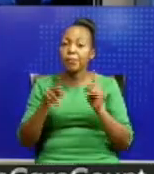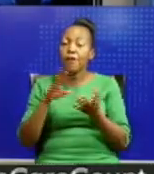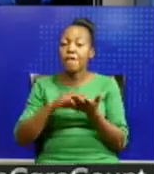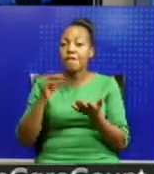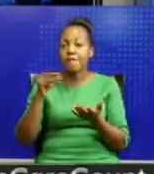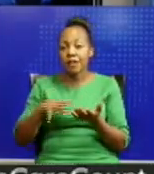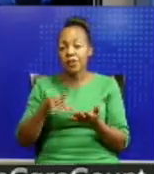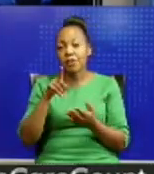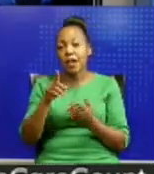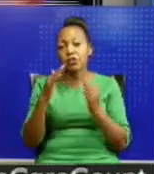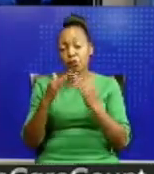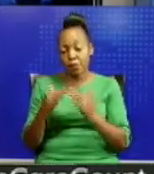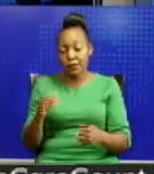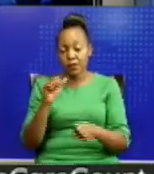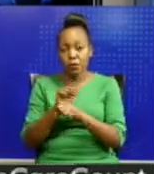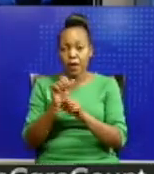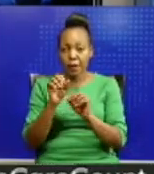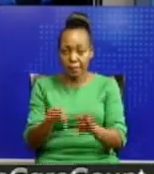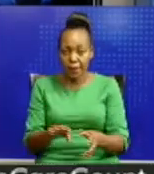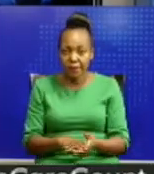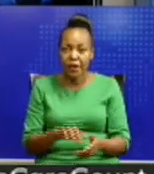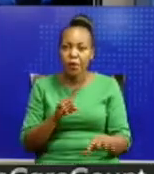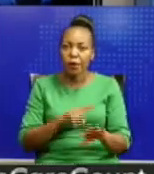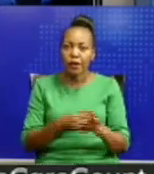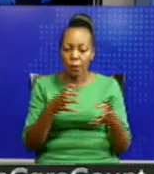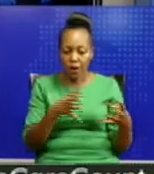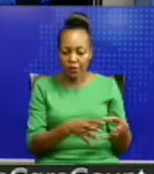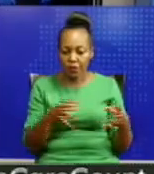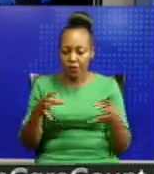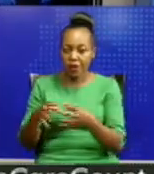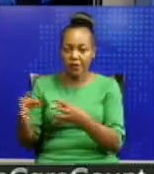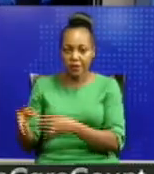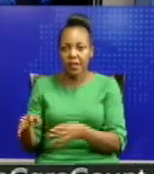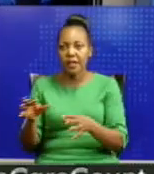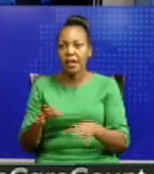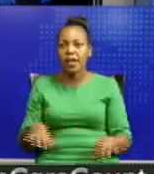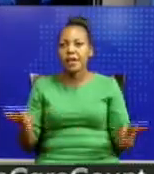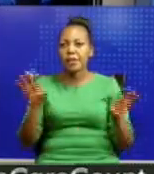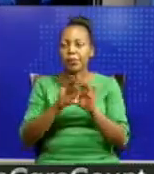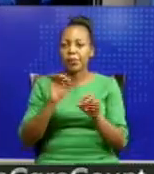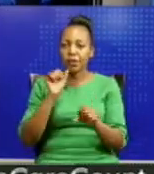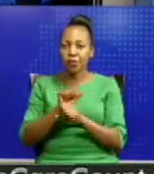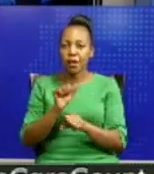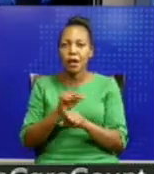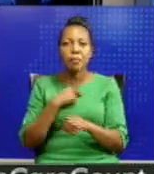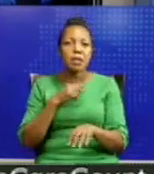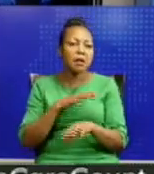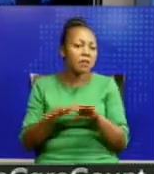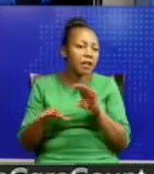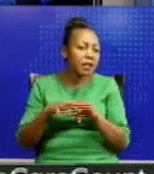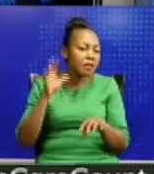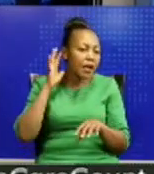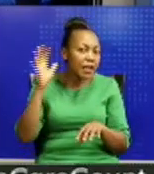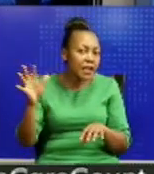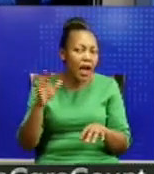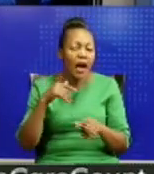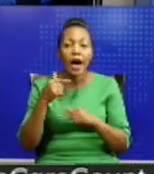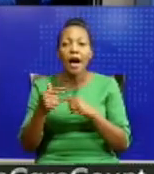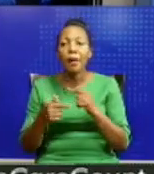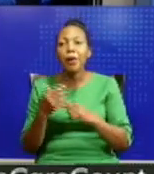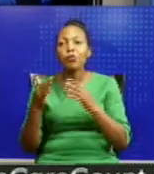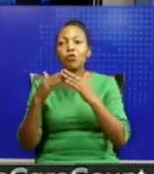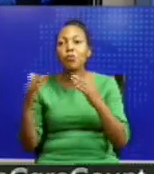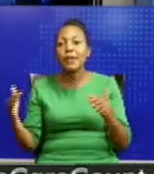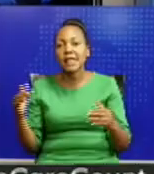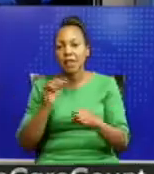Because when they were categorizing essential workers, I didn't hear about domestic they workers. They are not essential. But